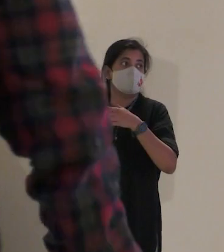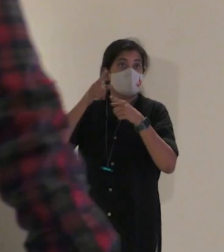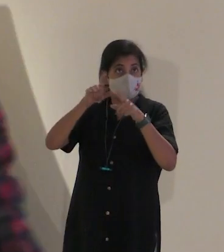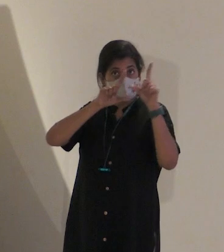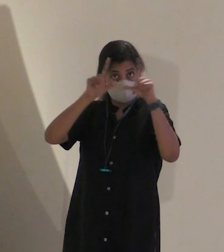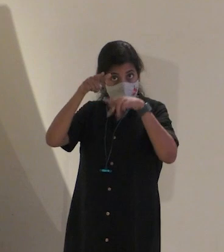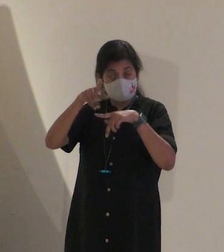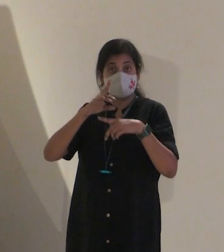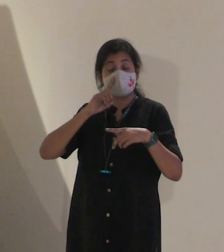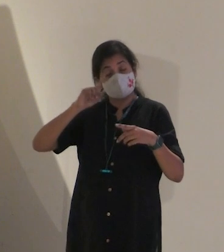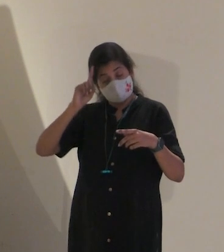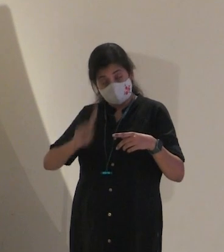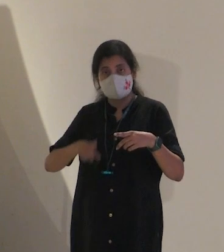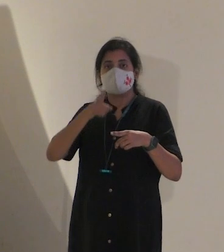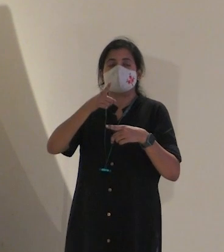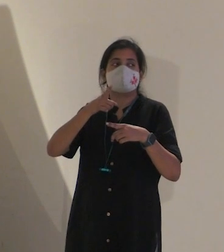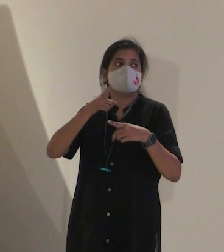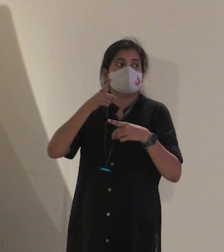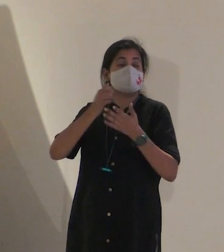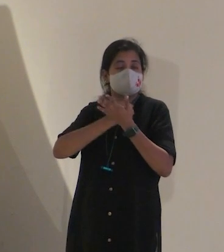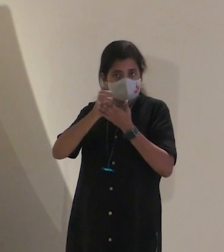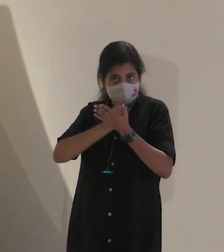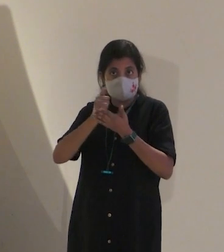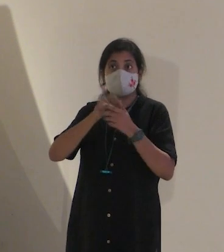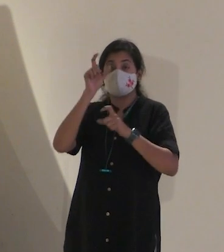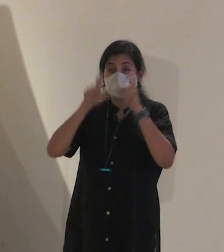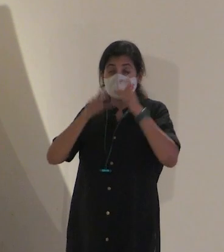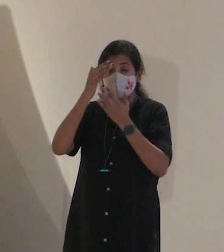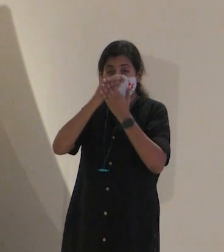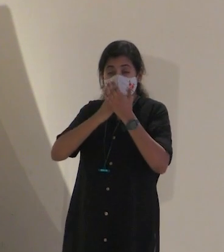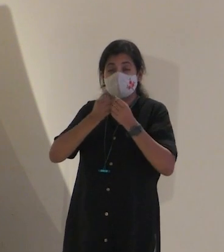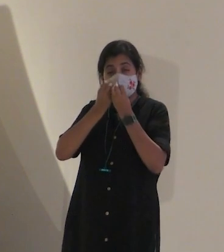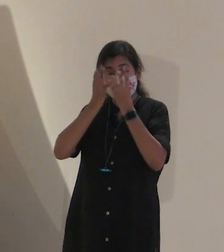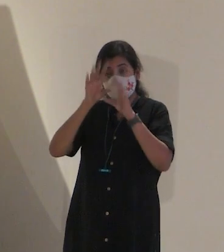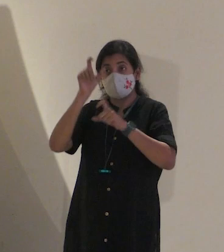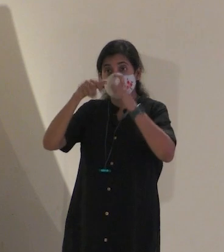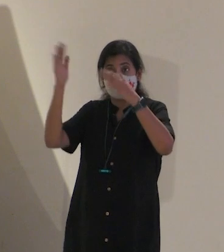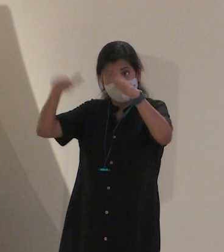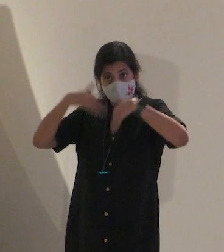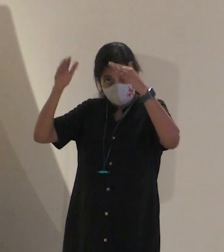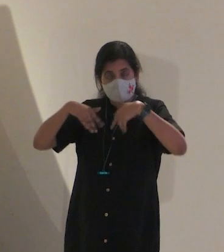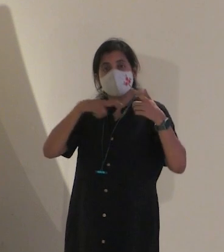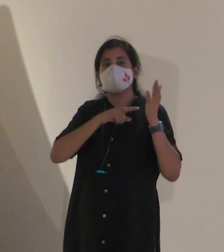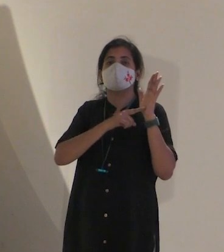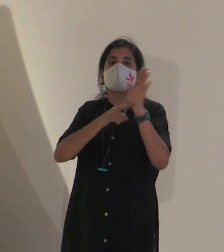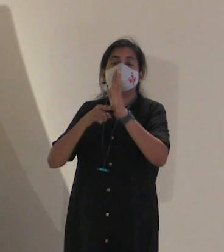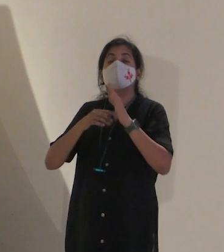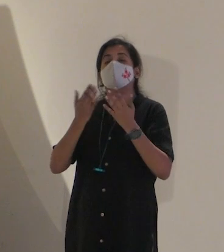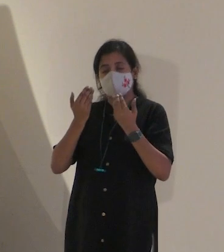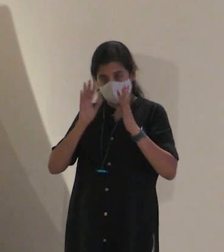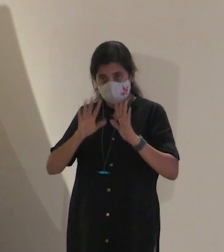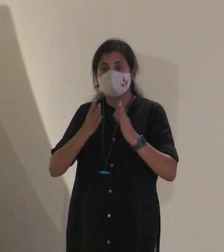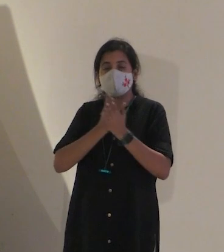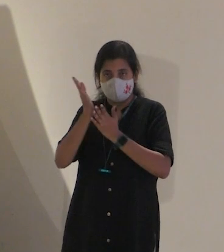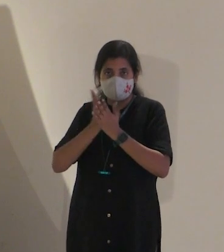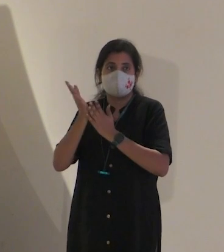should, and we try to, through our public programs, to highlight these museums as far as possible. But I